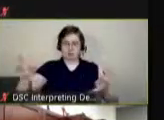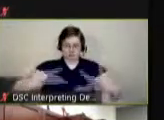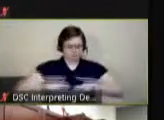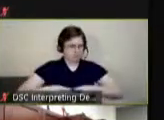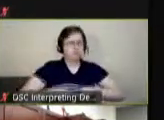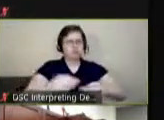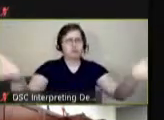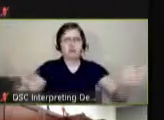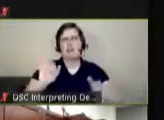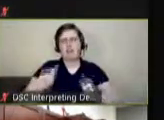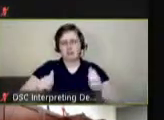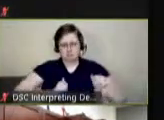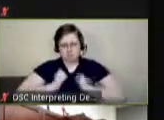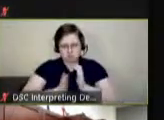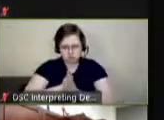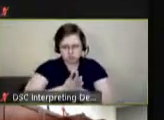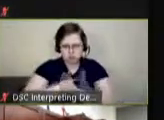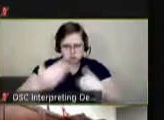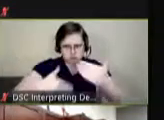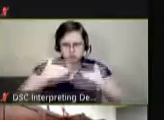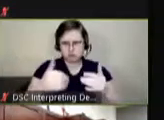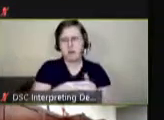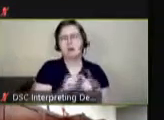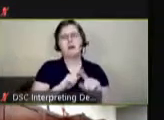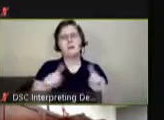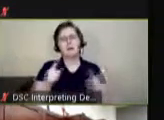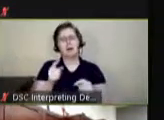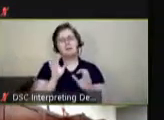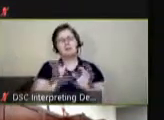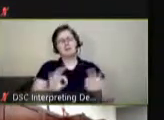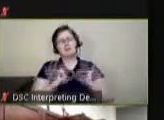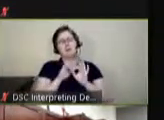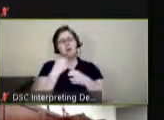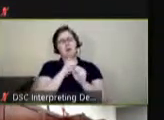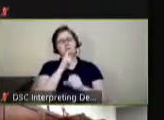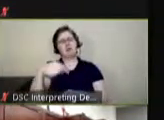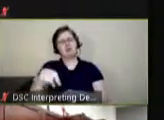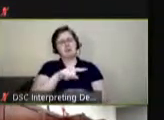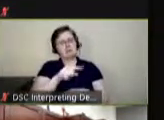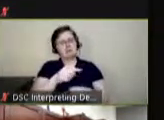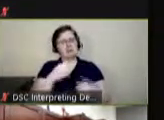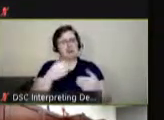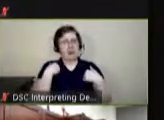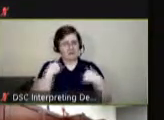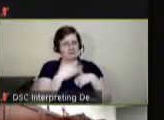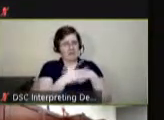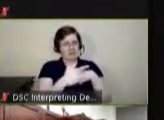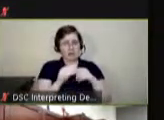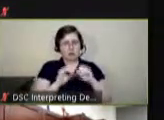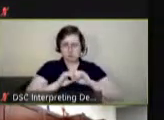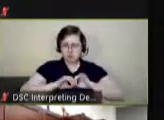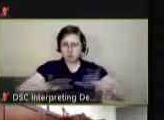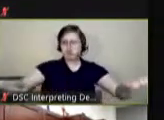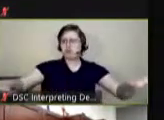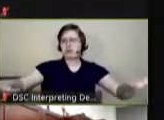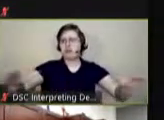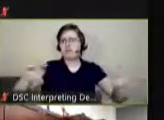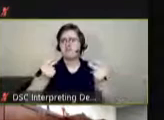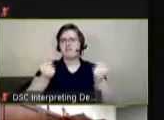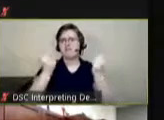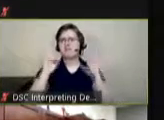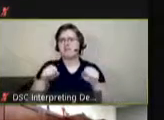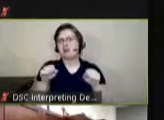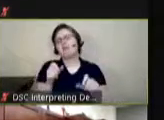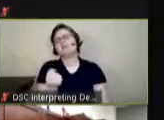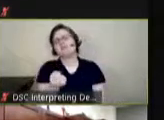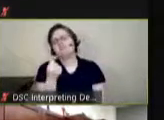very aggressive. But again, I think it's important to make sure that those doses that we have get out into the public as fast as we can, with the understanding that there's always